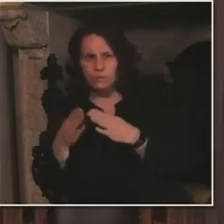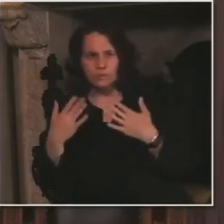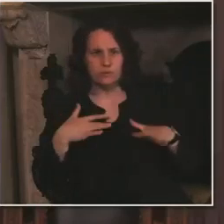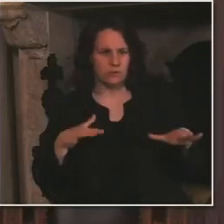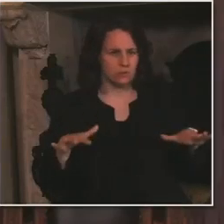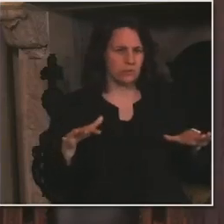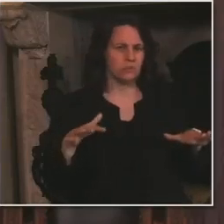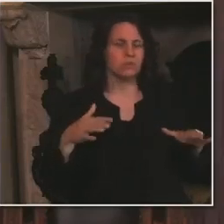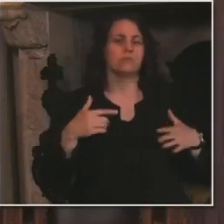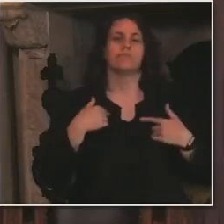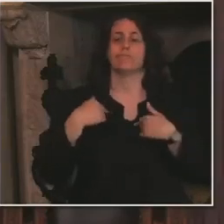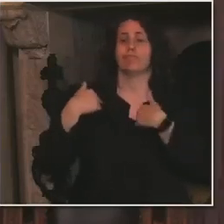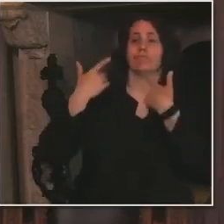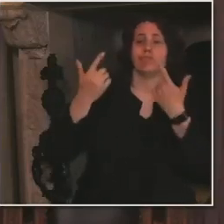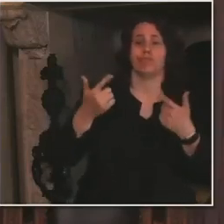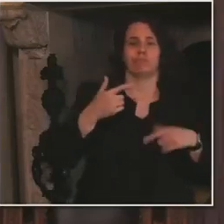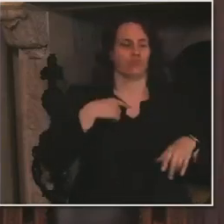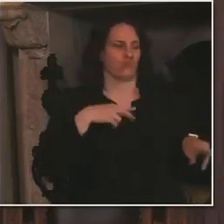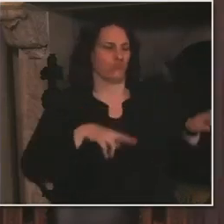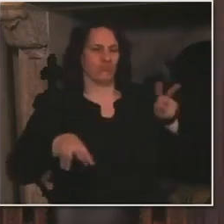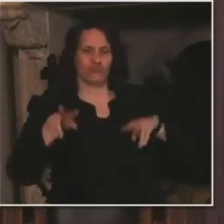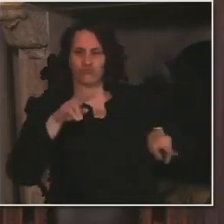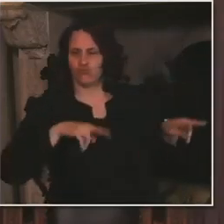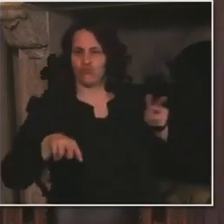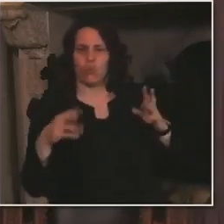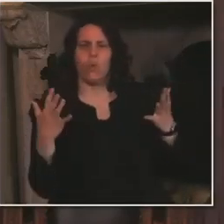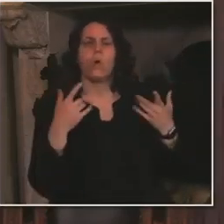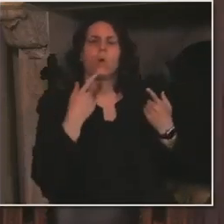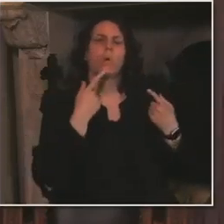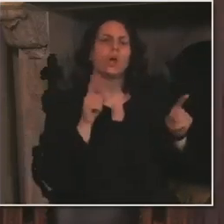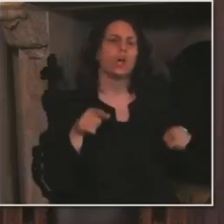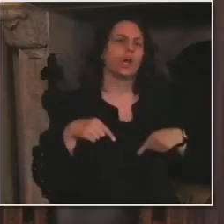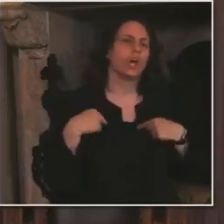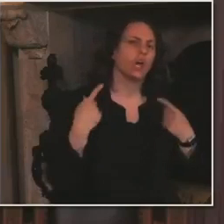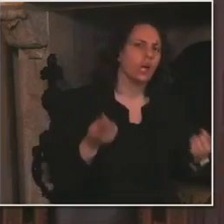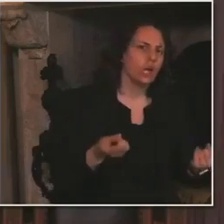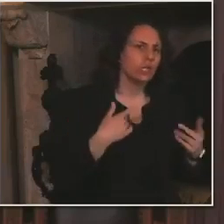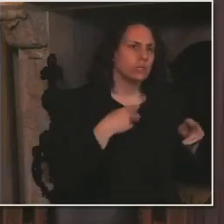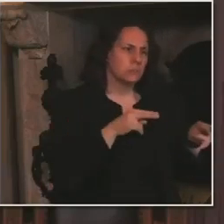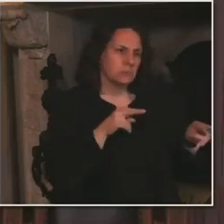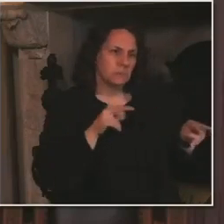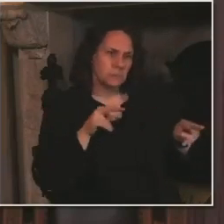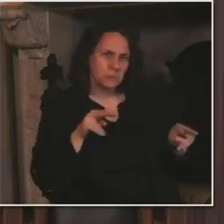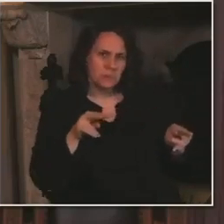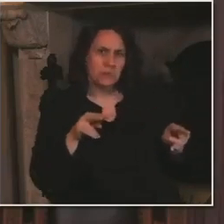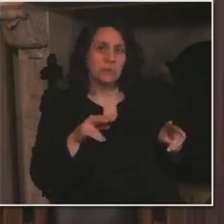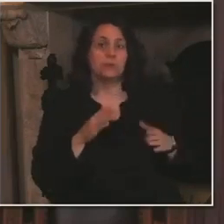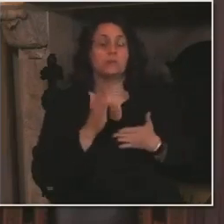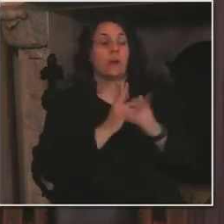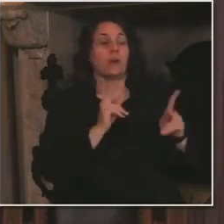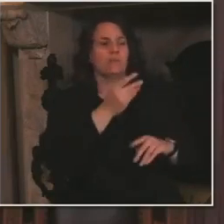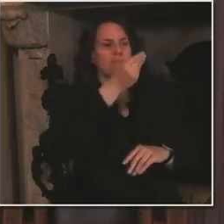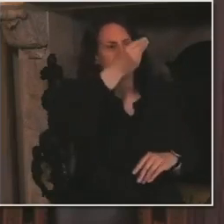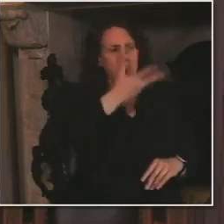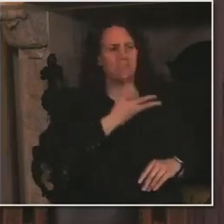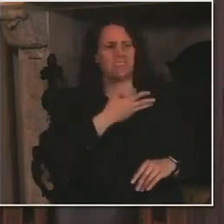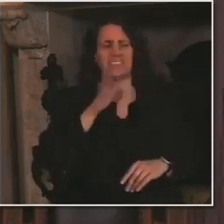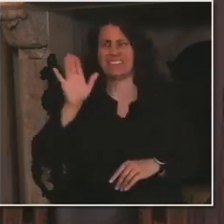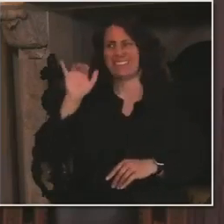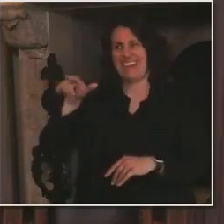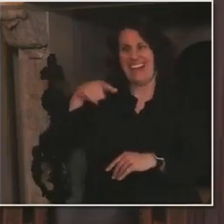that how it's working, have people a report where it's not working, and we can maybe come up with some